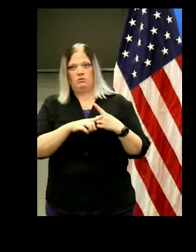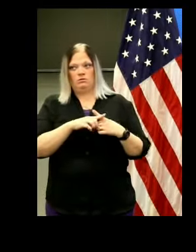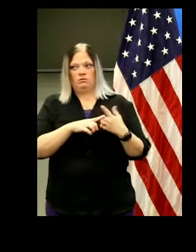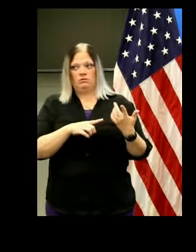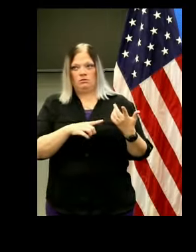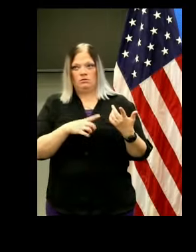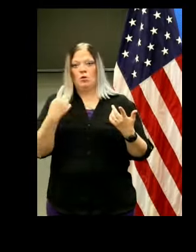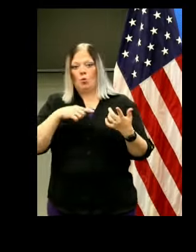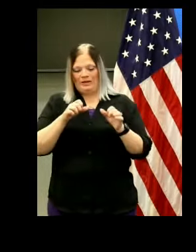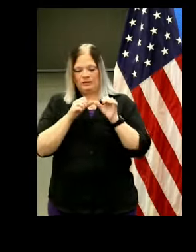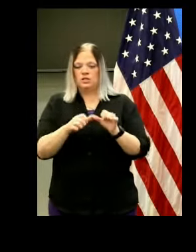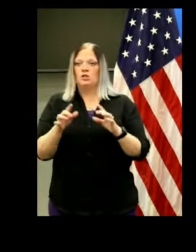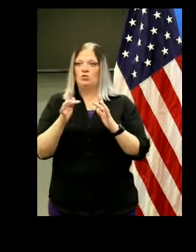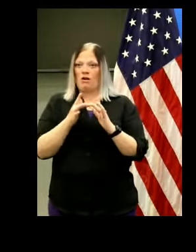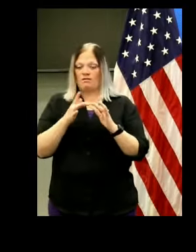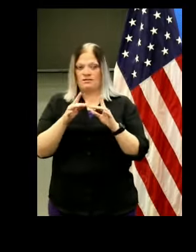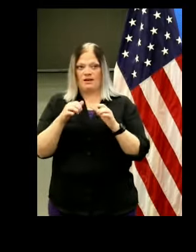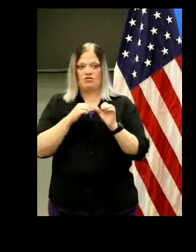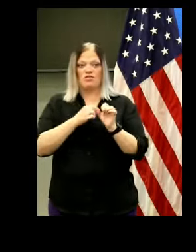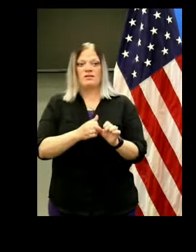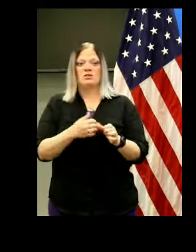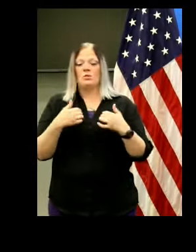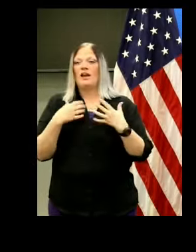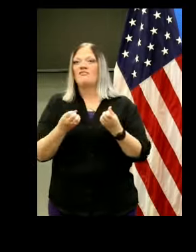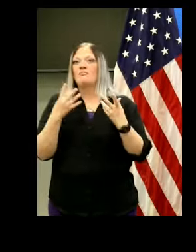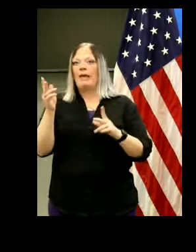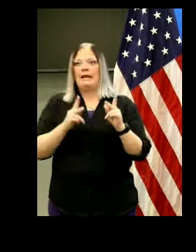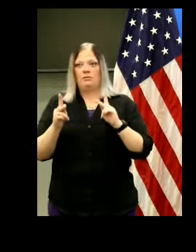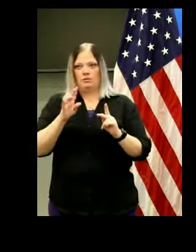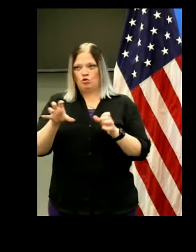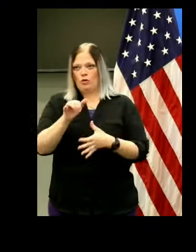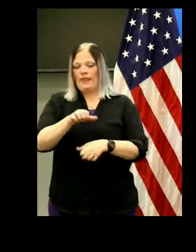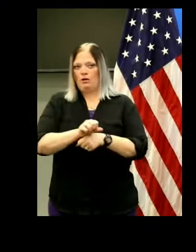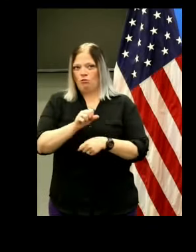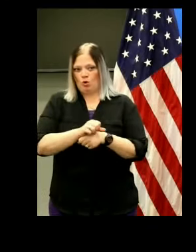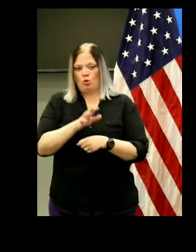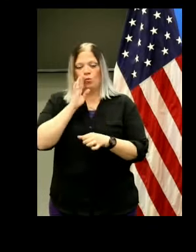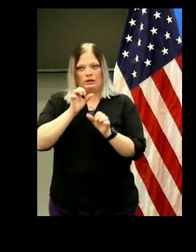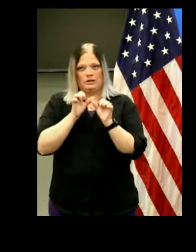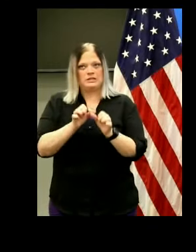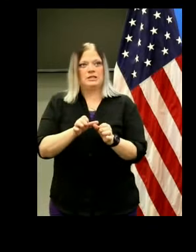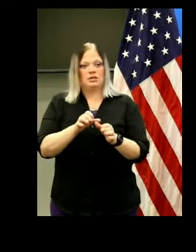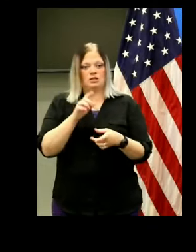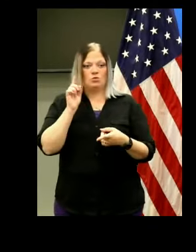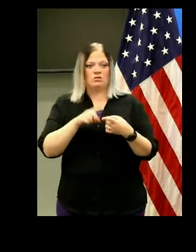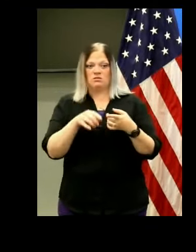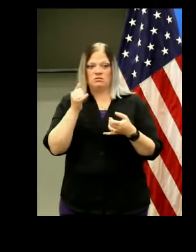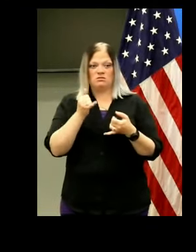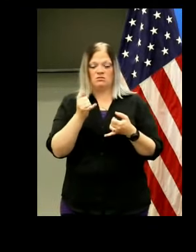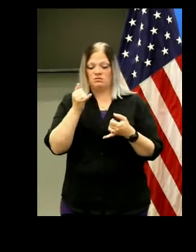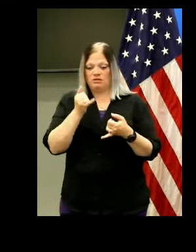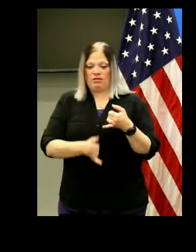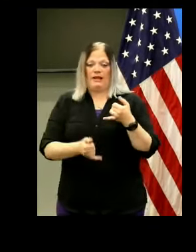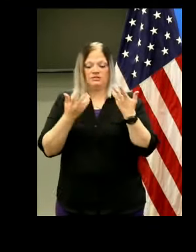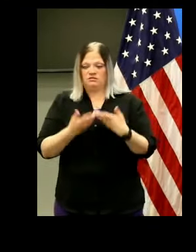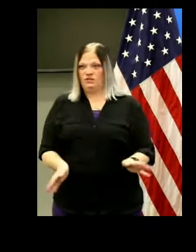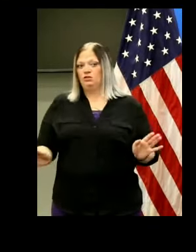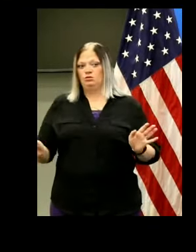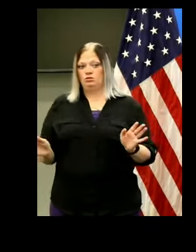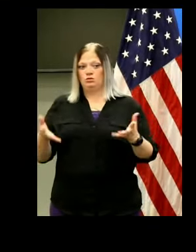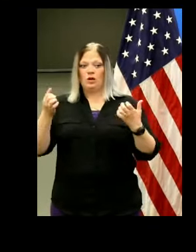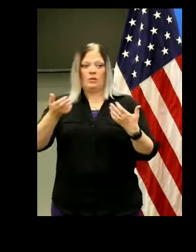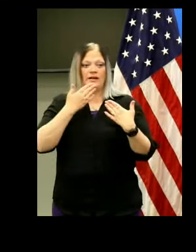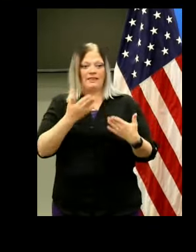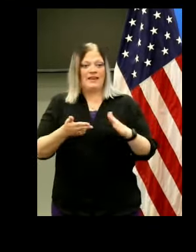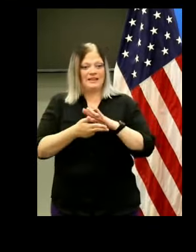why we continue to do contact tracing, and we have lots of contact tracers doing that work, and we'll continue until basically the last case is done. I want to thank